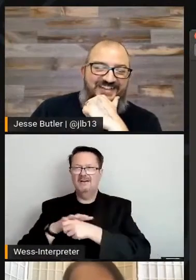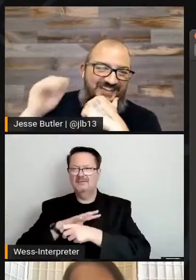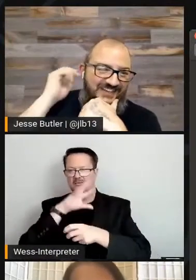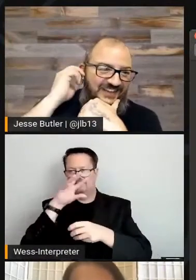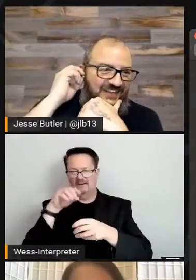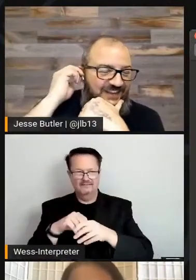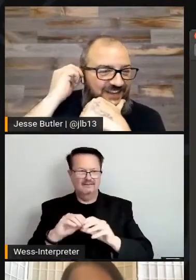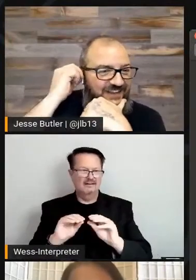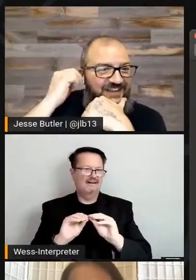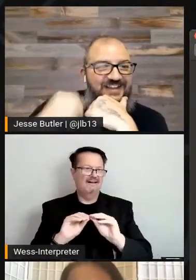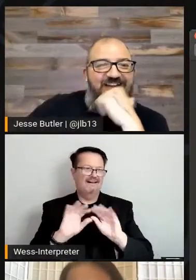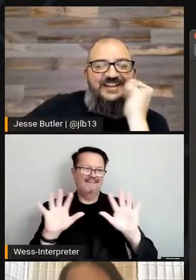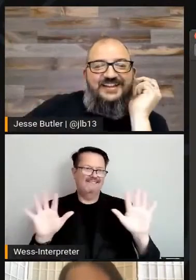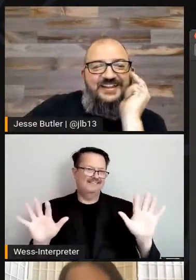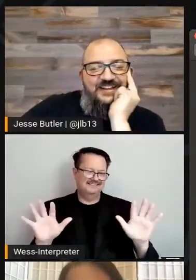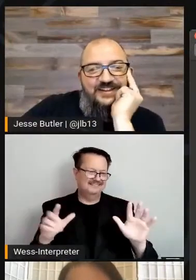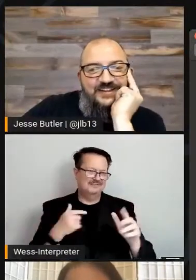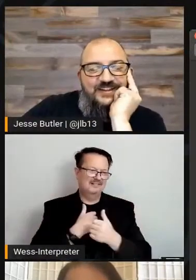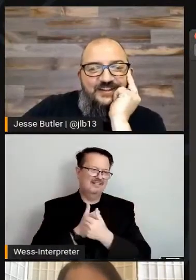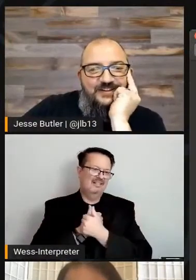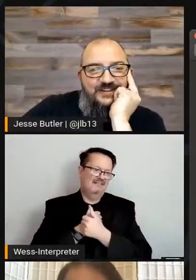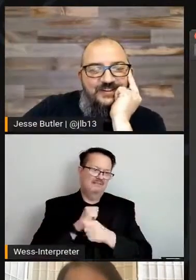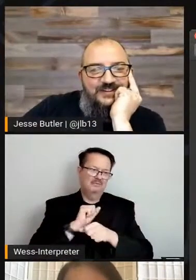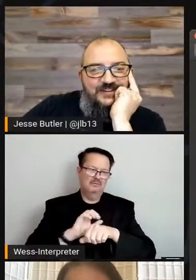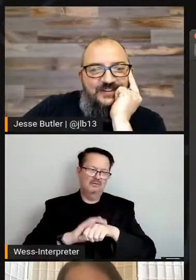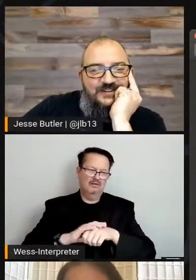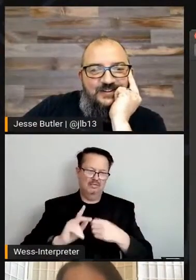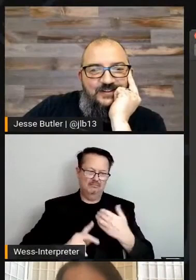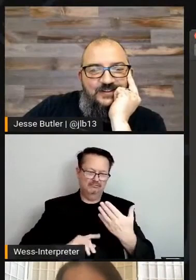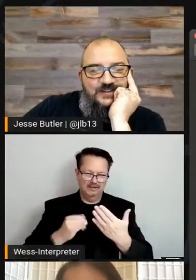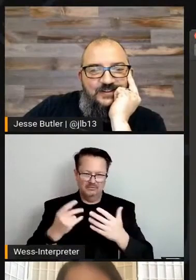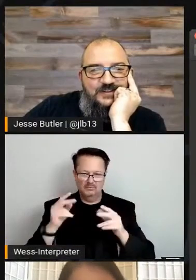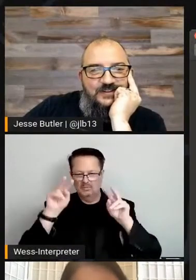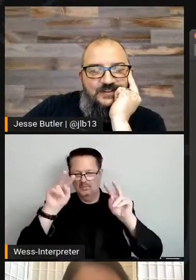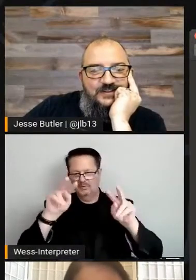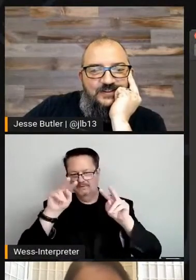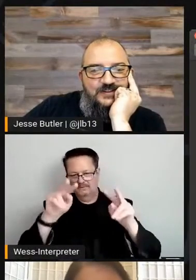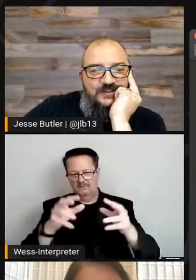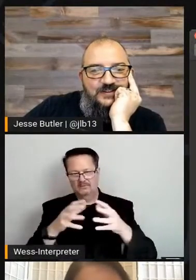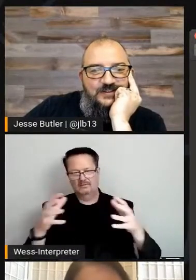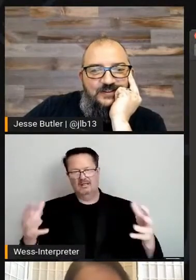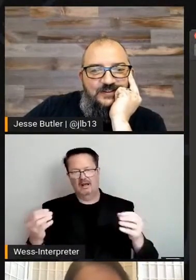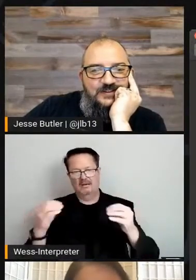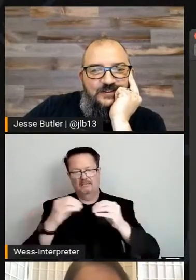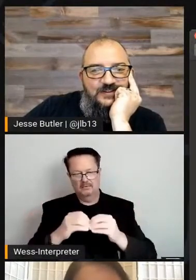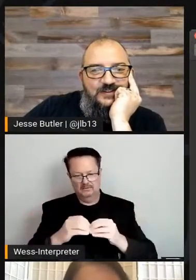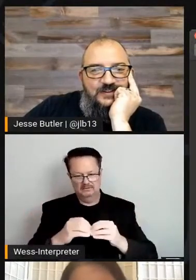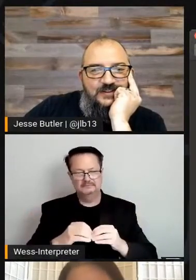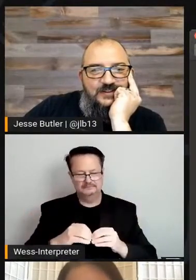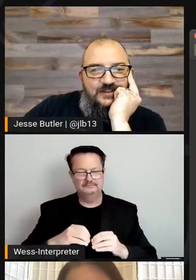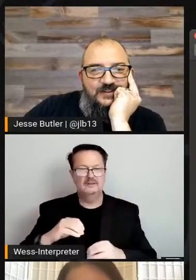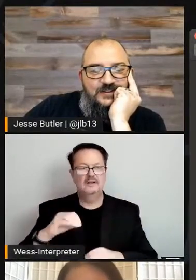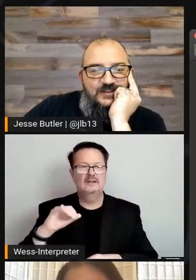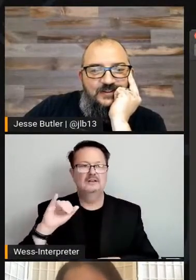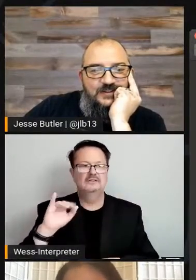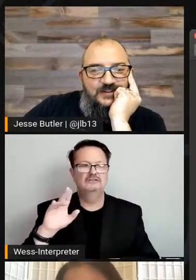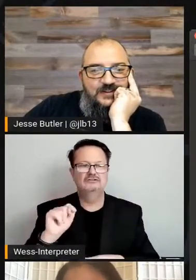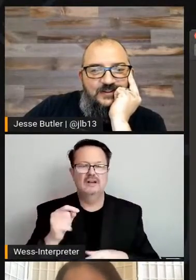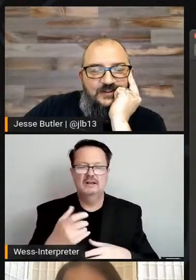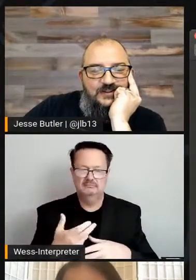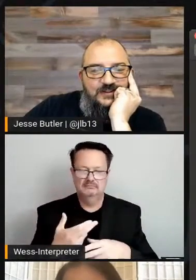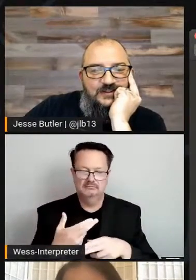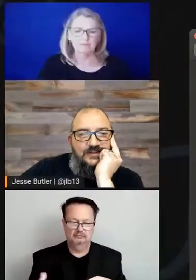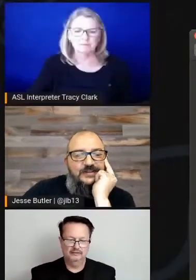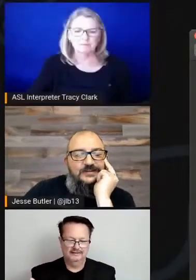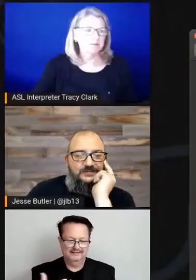we love to work on the project and are looking forward to doing a lot more. Just very briefly,